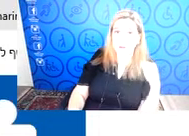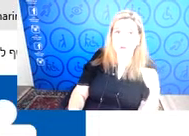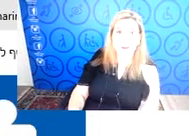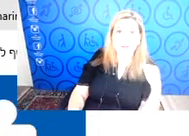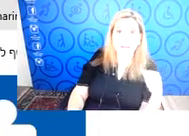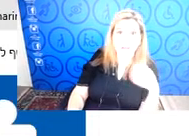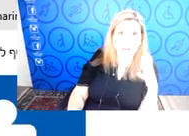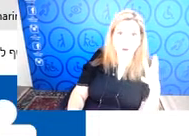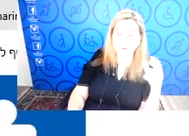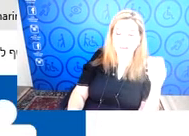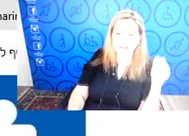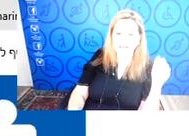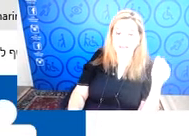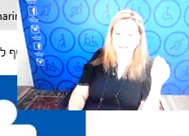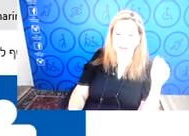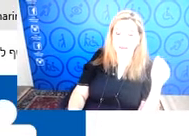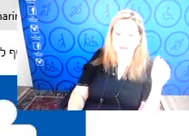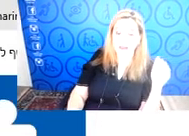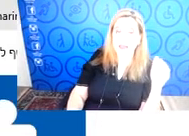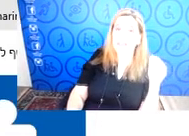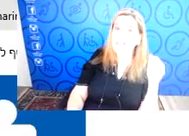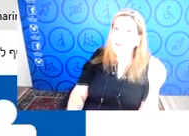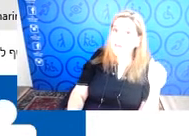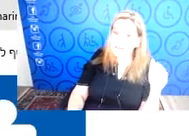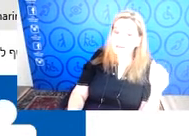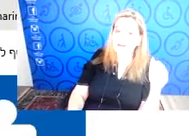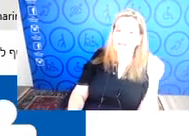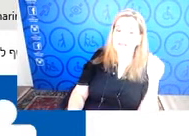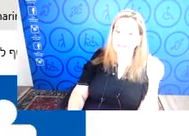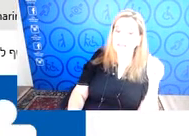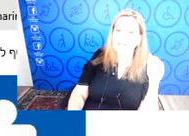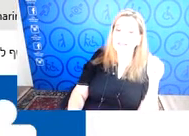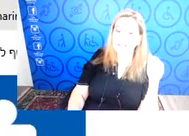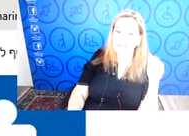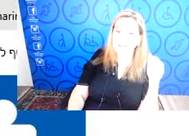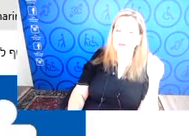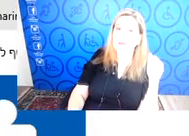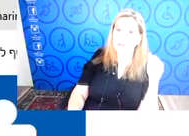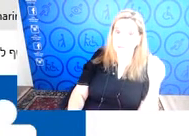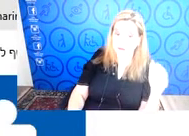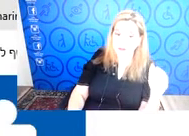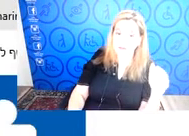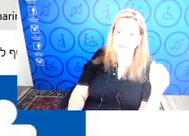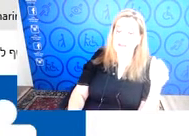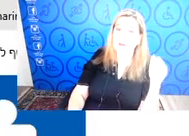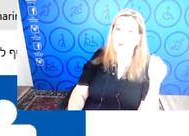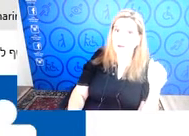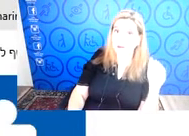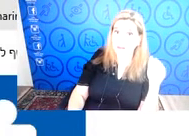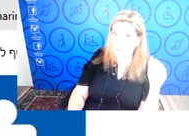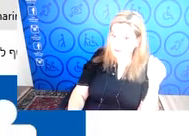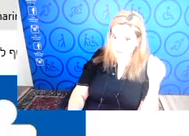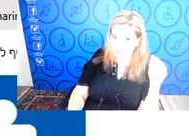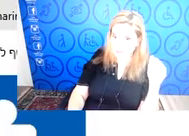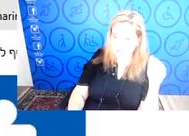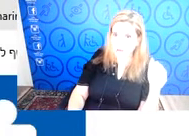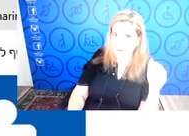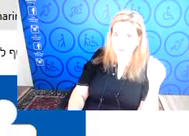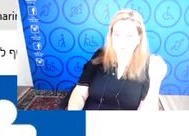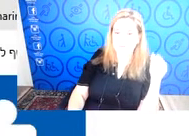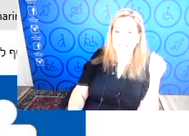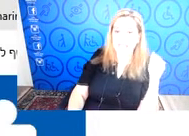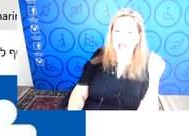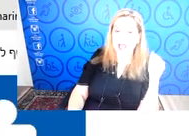to the coronavirus, the COVID-19. Some of us are still deep in the restrictions and the quarantine